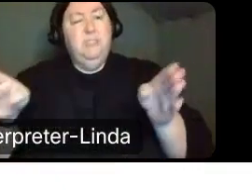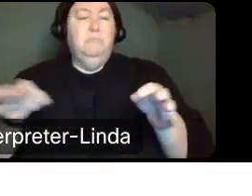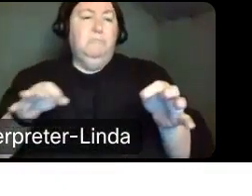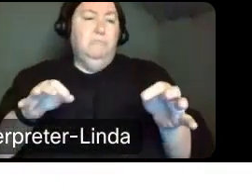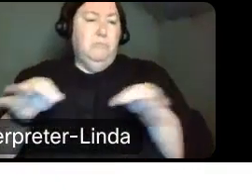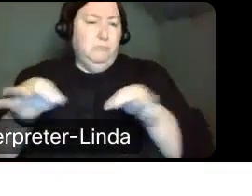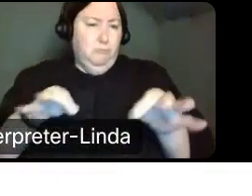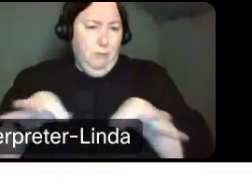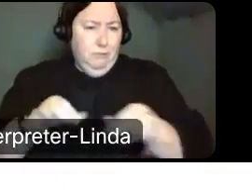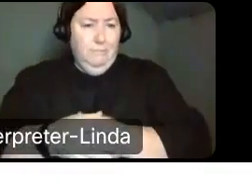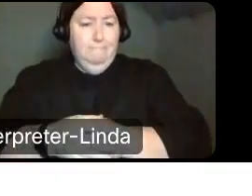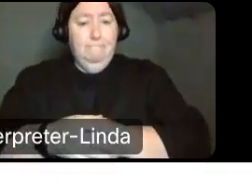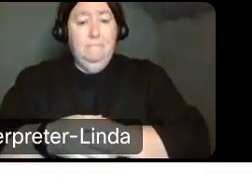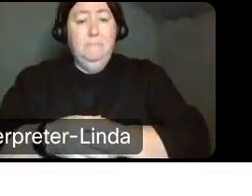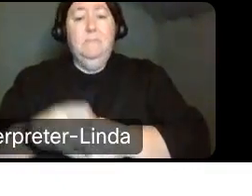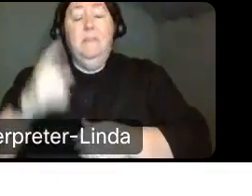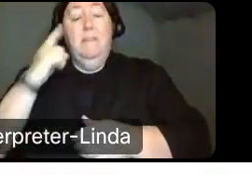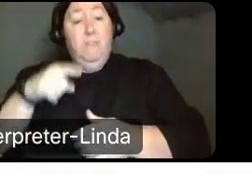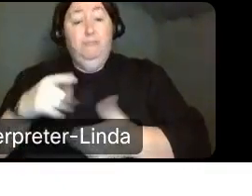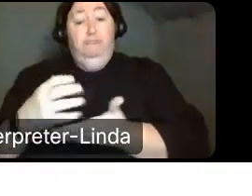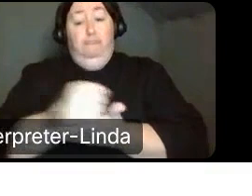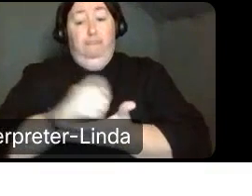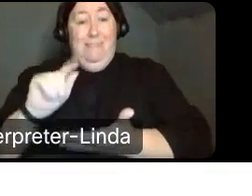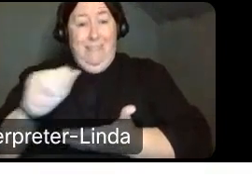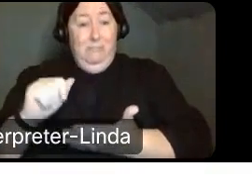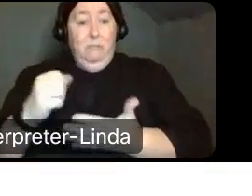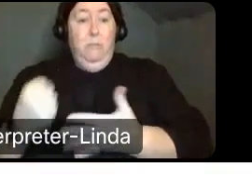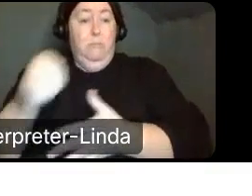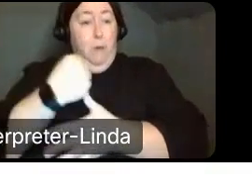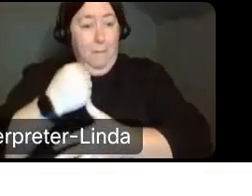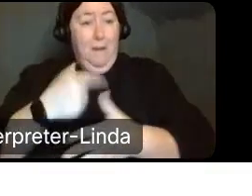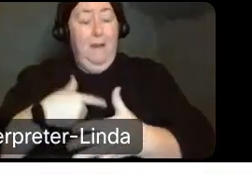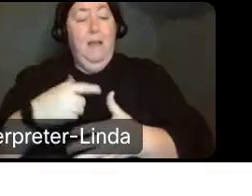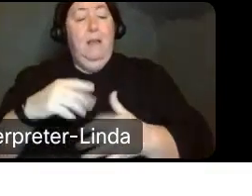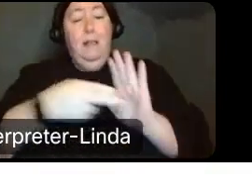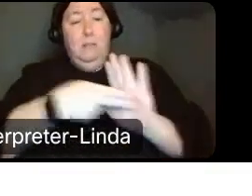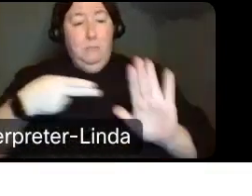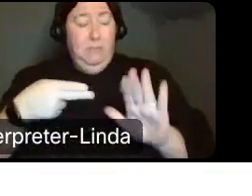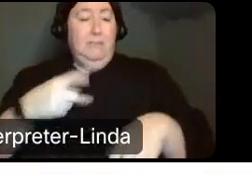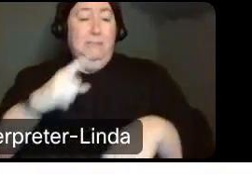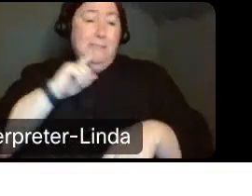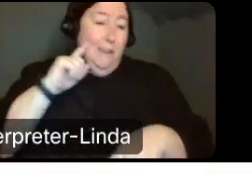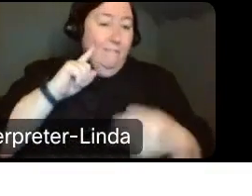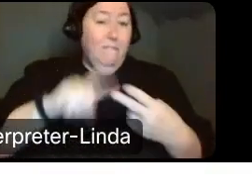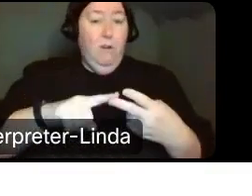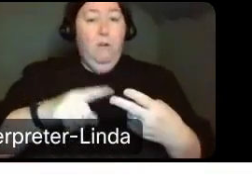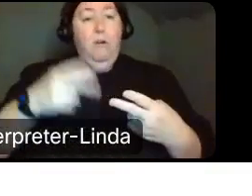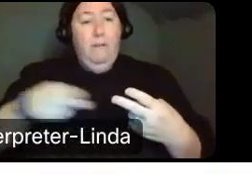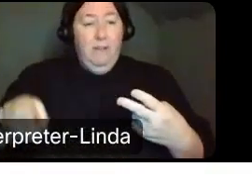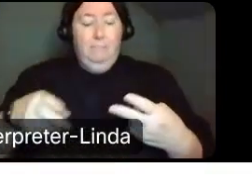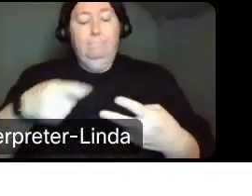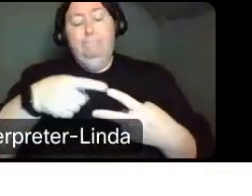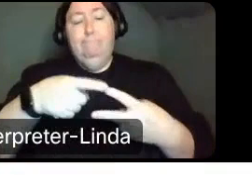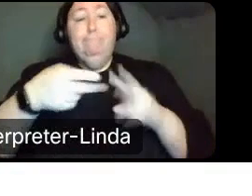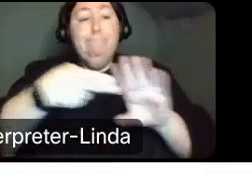data collection is for students with a primary eligibility as deaf or hard of hearing, so exceptionality eligibility codes of DF or